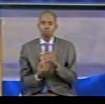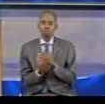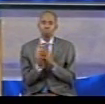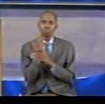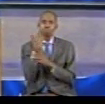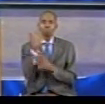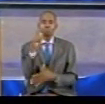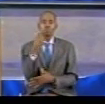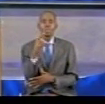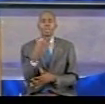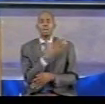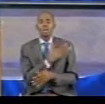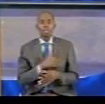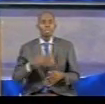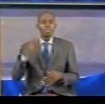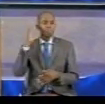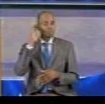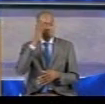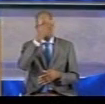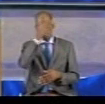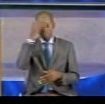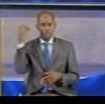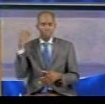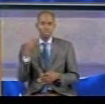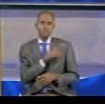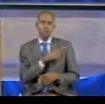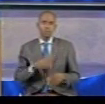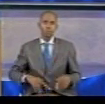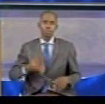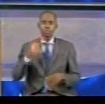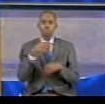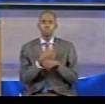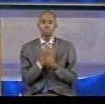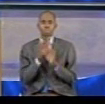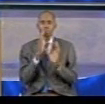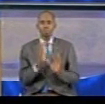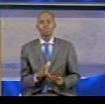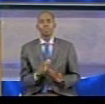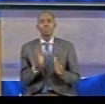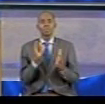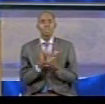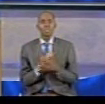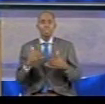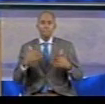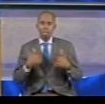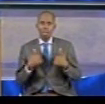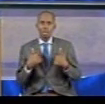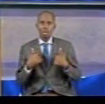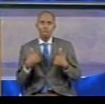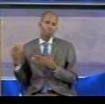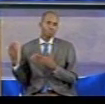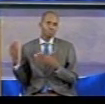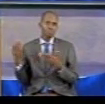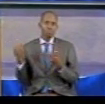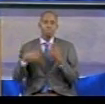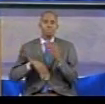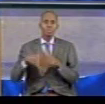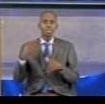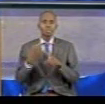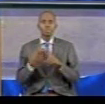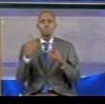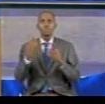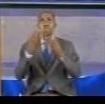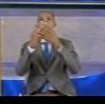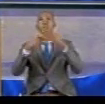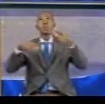forgettest the Lord thy Maker, that has stretched forth the heavens, and laid